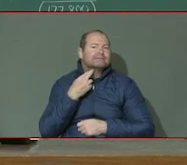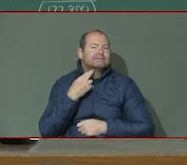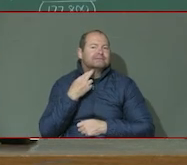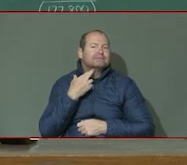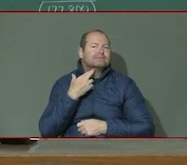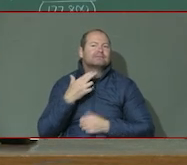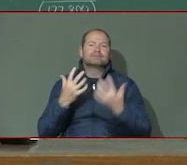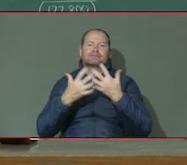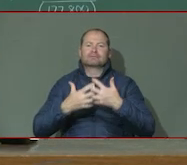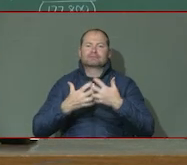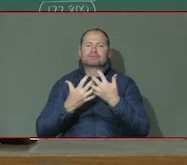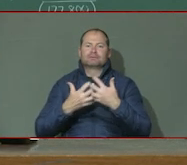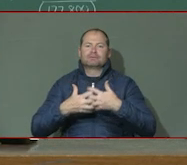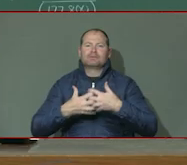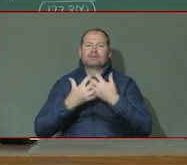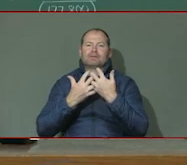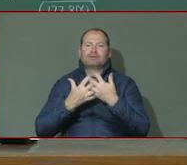and the gearing.